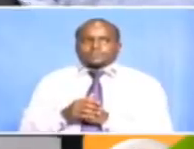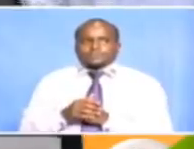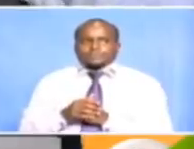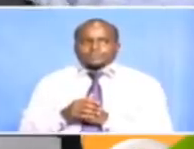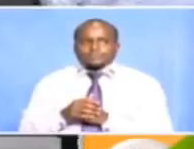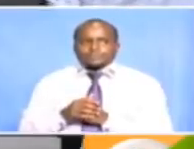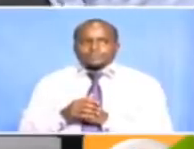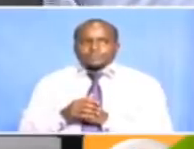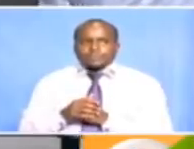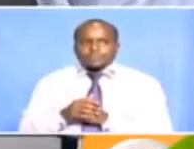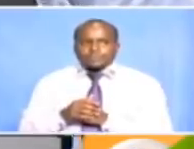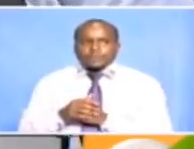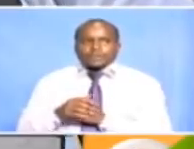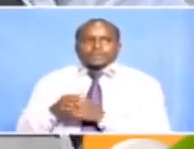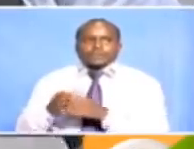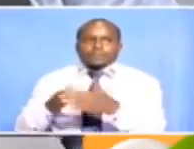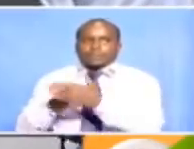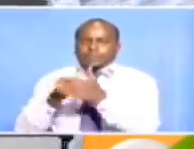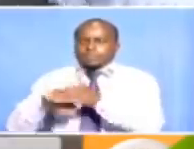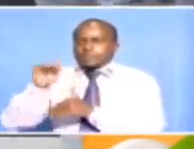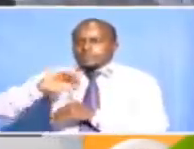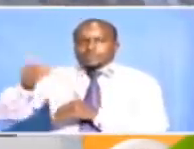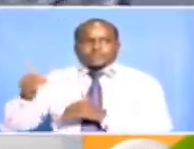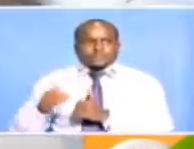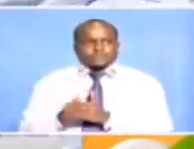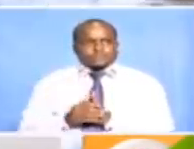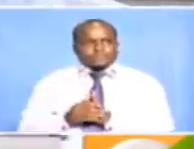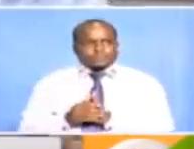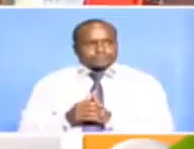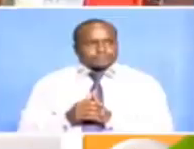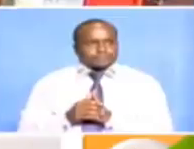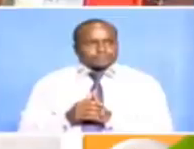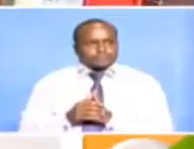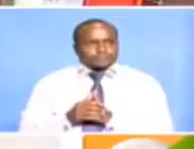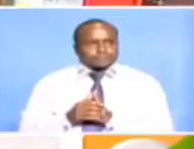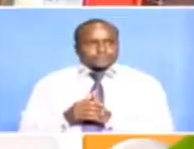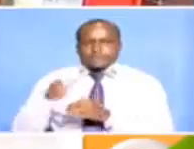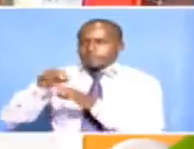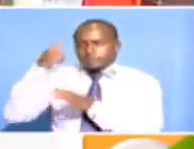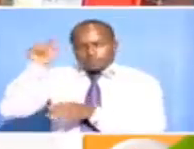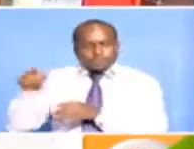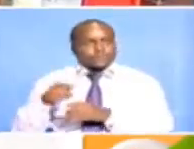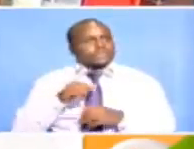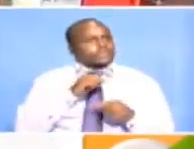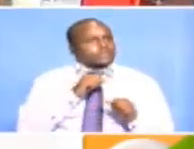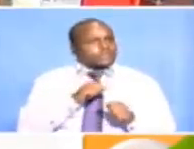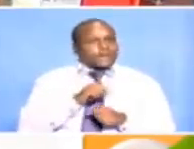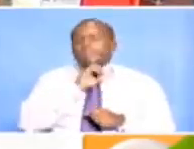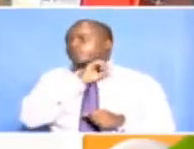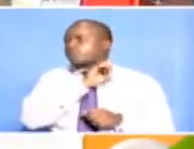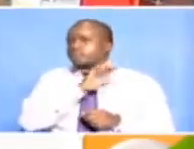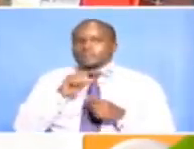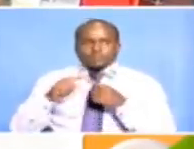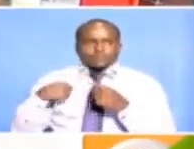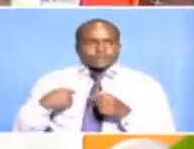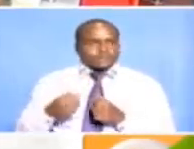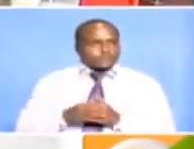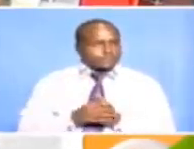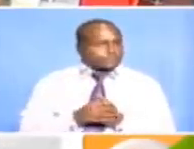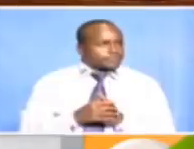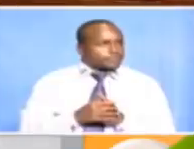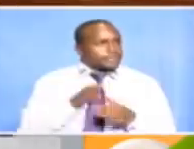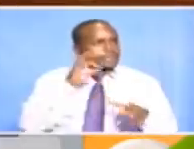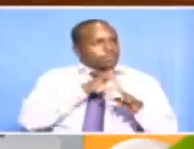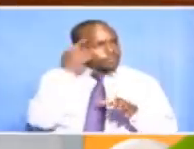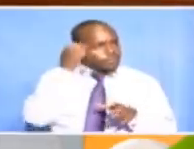Governor. You're keeping them out of the city. Are my guys. Yes. They voted for you. They voted for me, and they Jeff. Keep complaining to me. I don't know why. They voted for me,